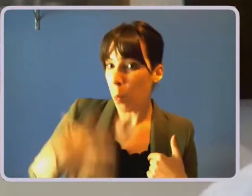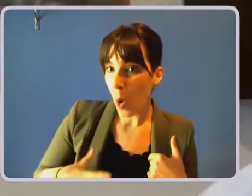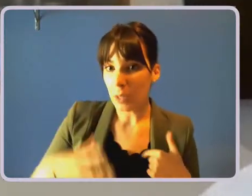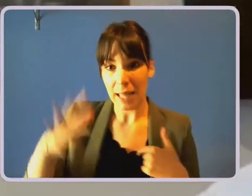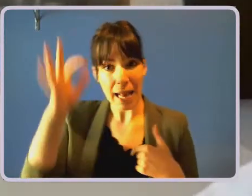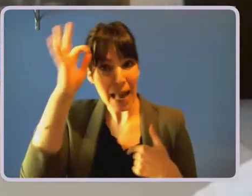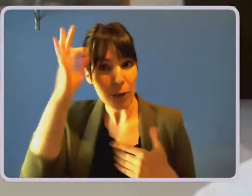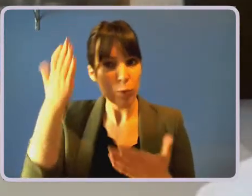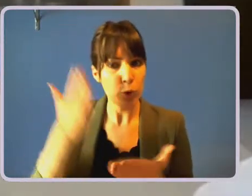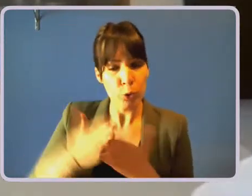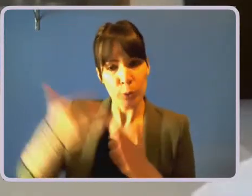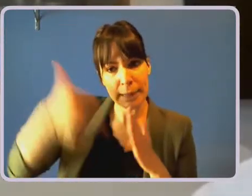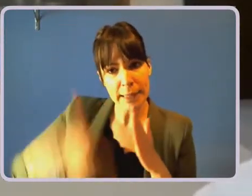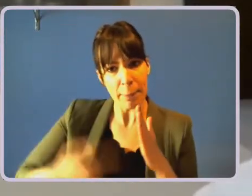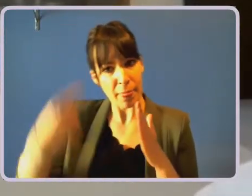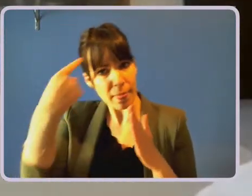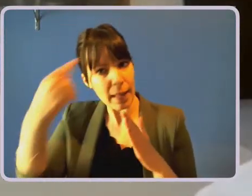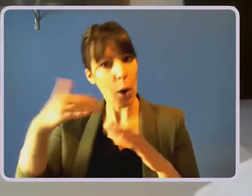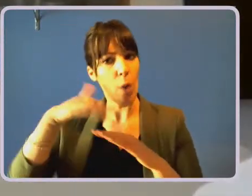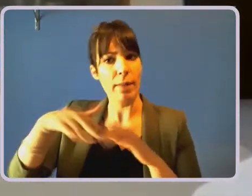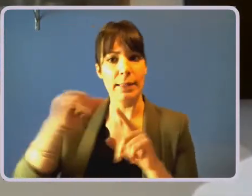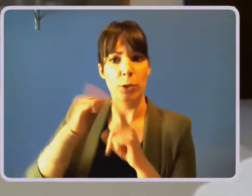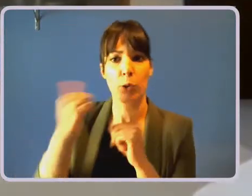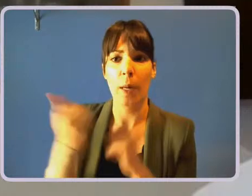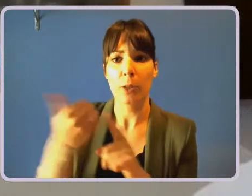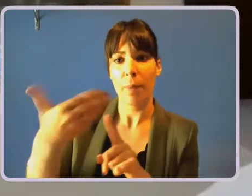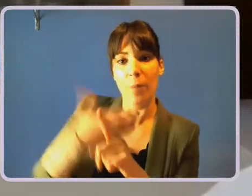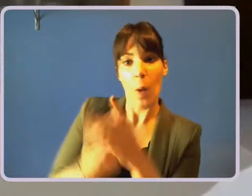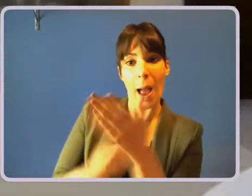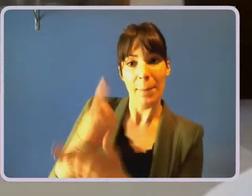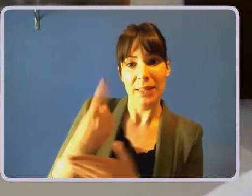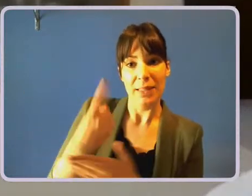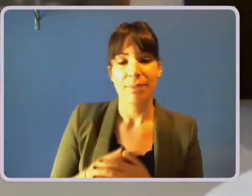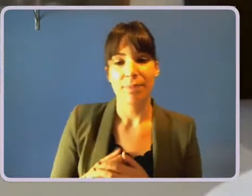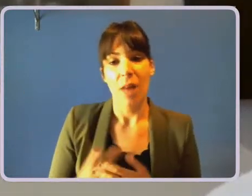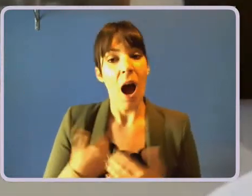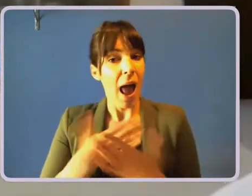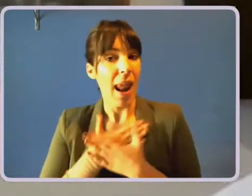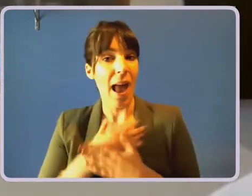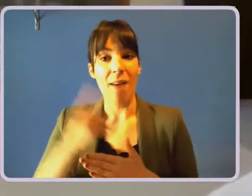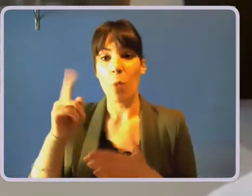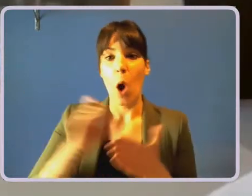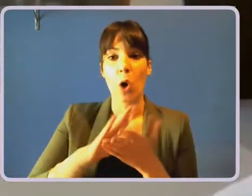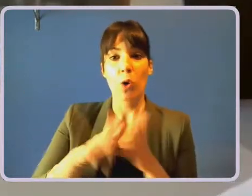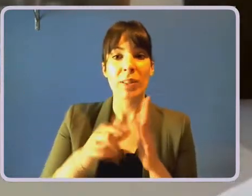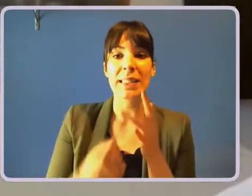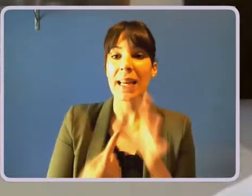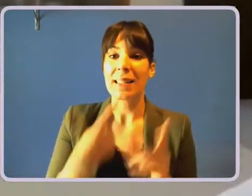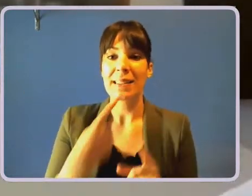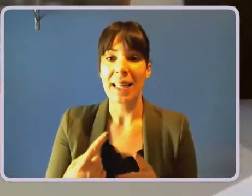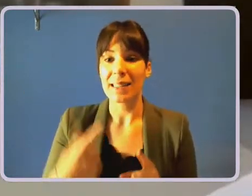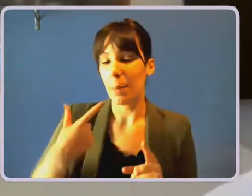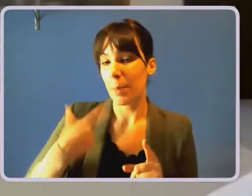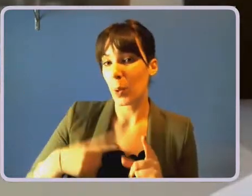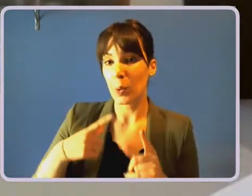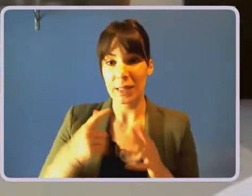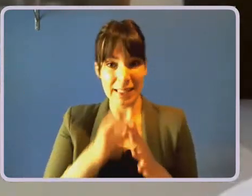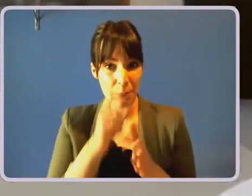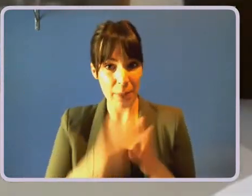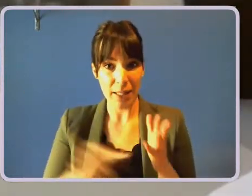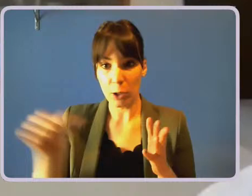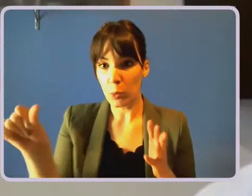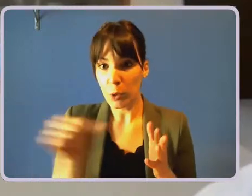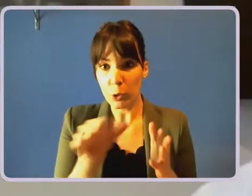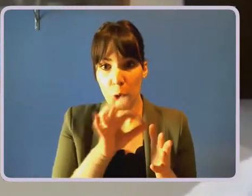Christina's discussion before, that disability and accessibility shouldn't be an afterthought, and James alluded to that in